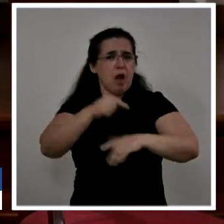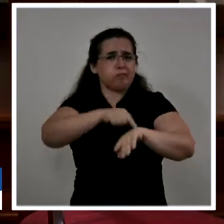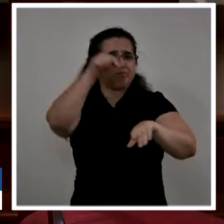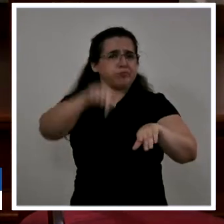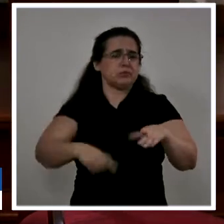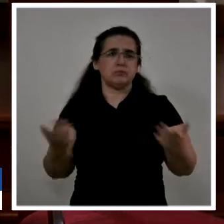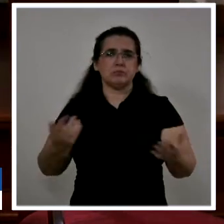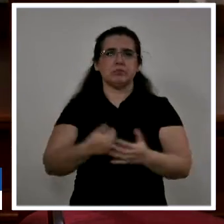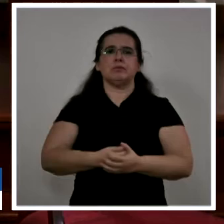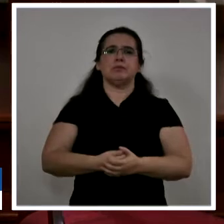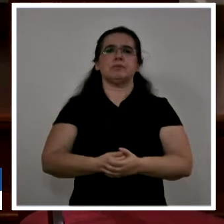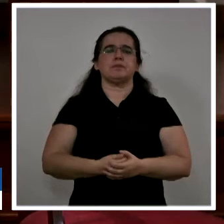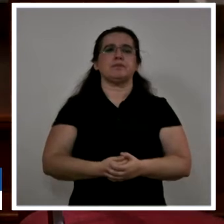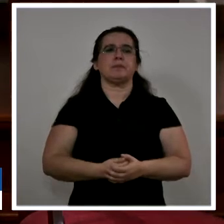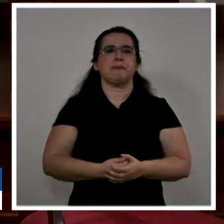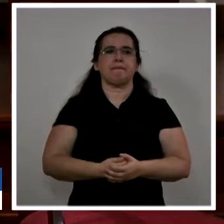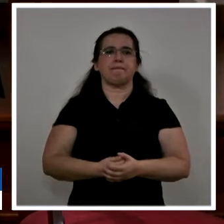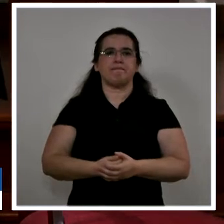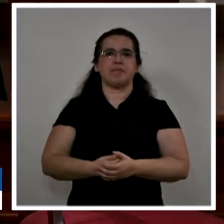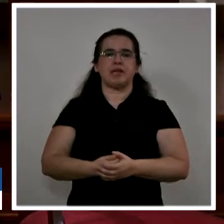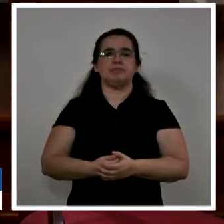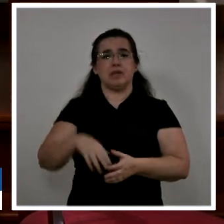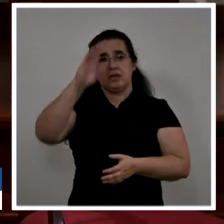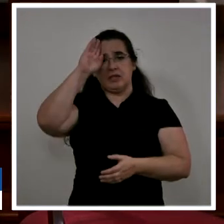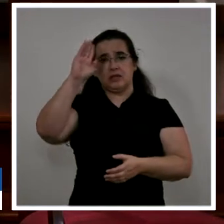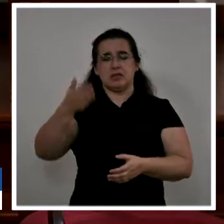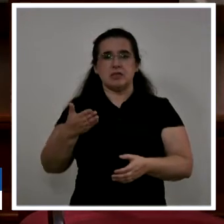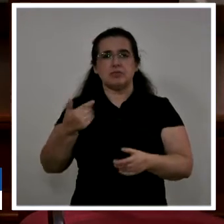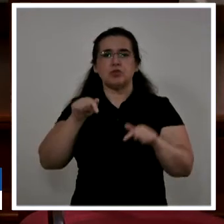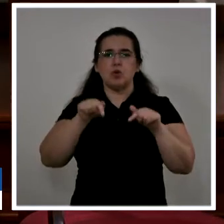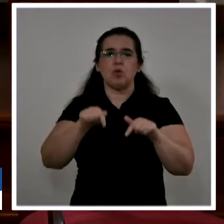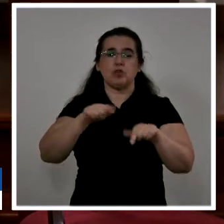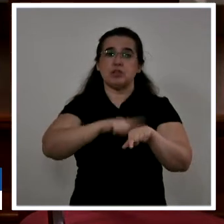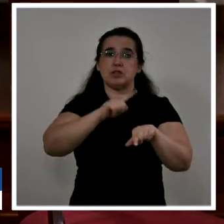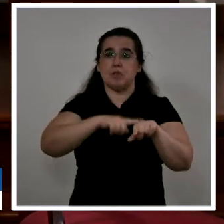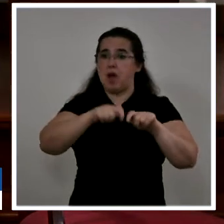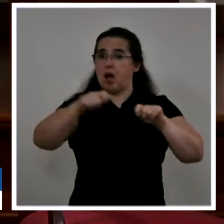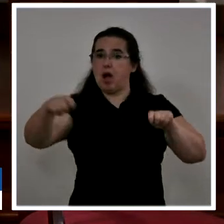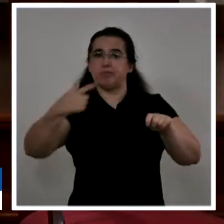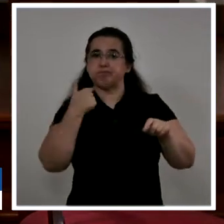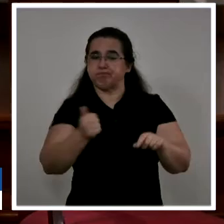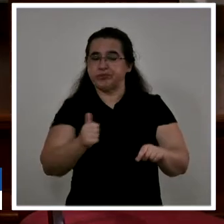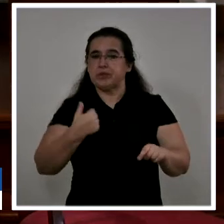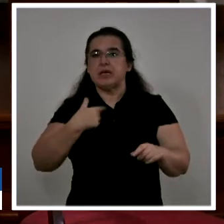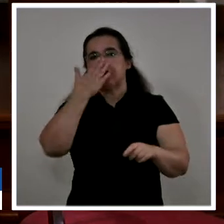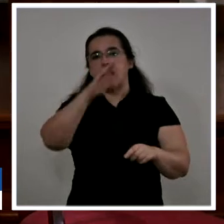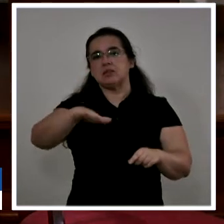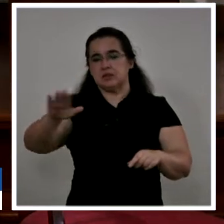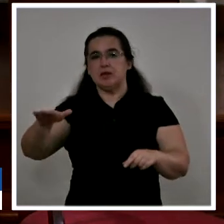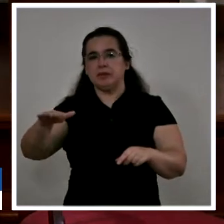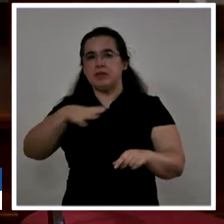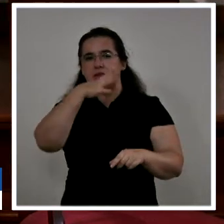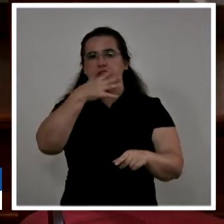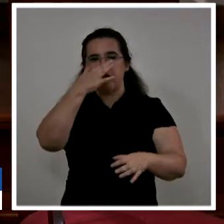spend our time on that today, but science completely supports that statement. E sabem, não vamos usar o nosso tempo hoje para isso, mas a ciência suporta completamente